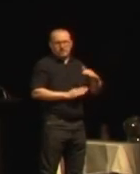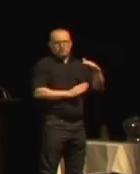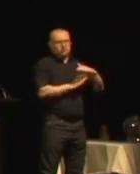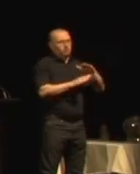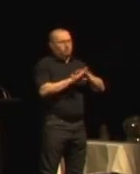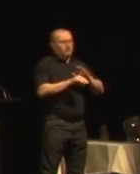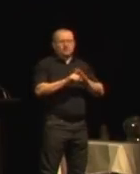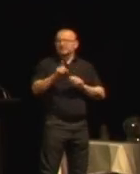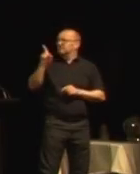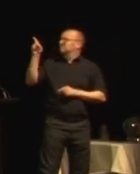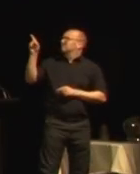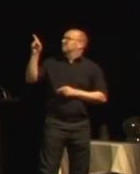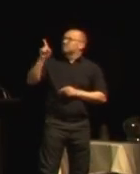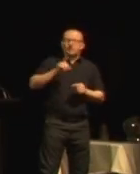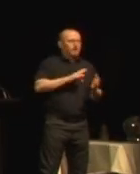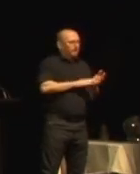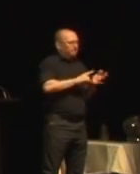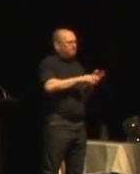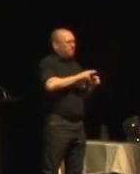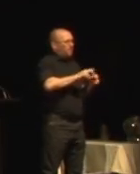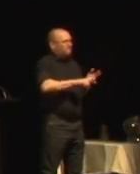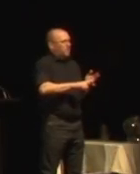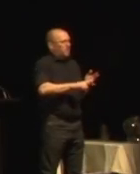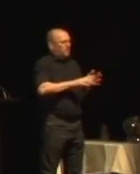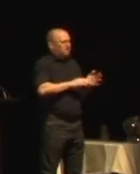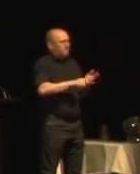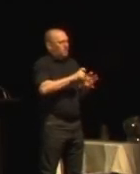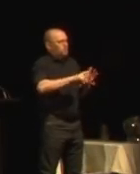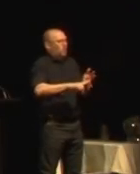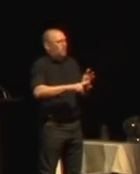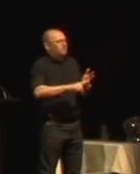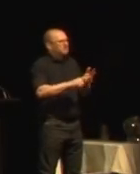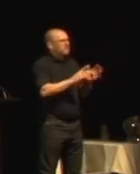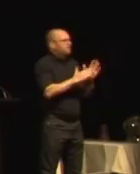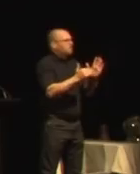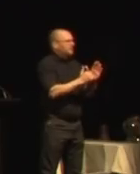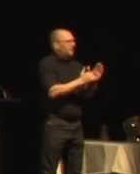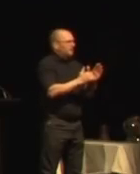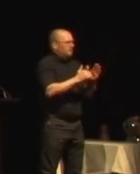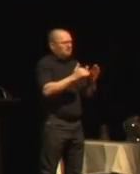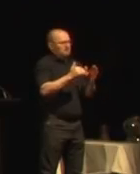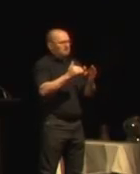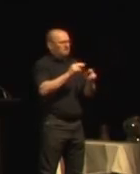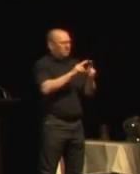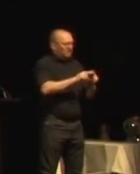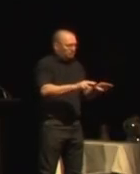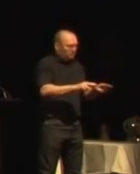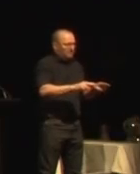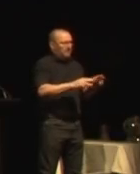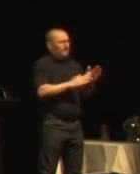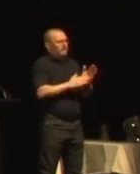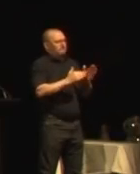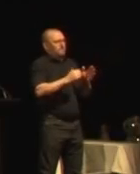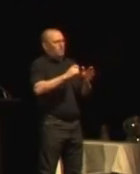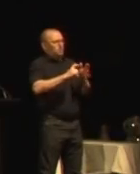MOCO. MOCO is our internal shorthand for the Mozilla Corporation, and internally we call people who work for the foundation